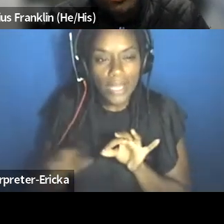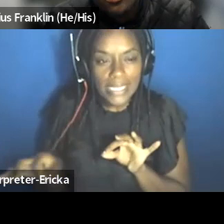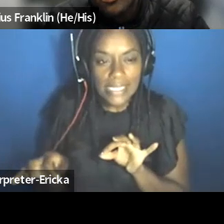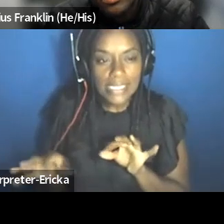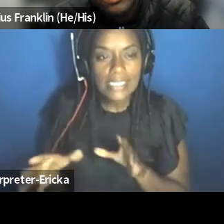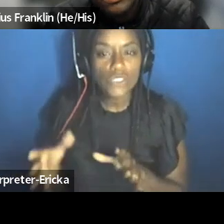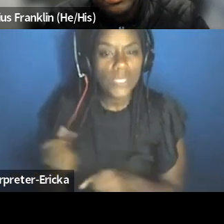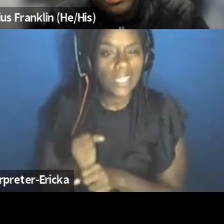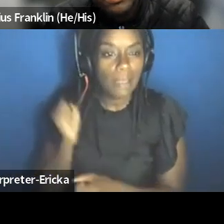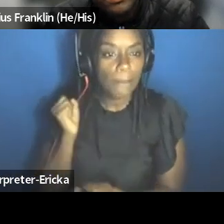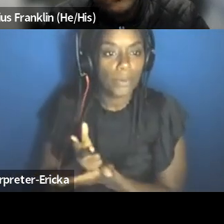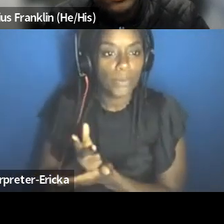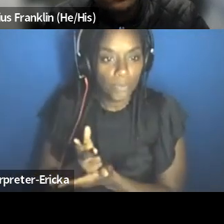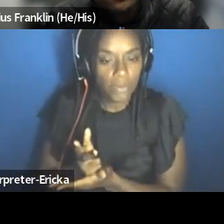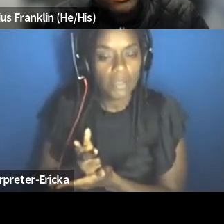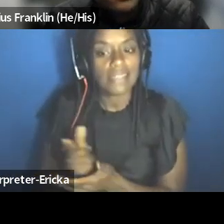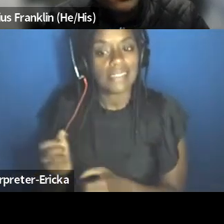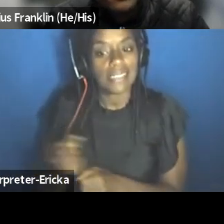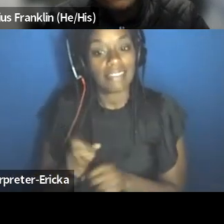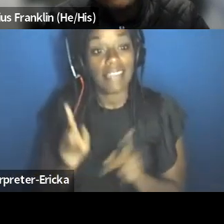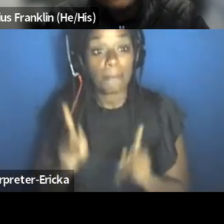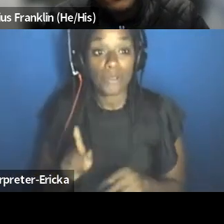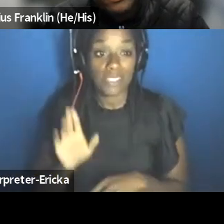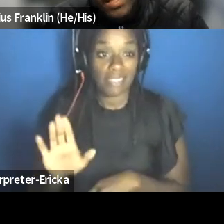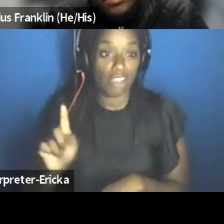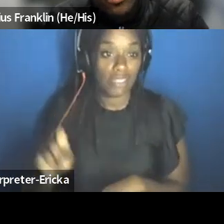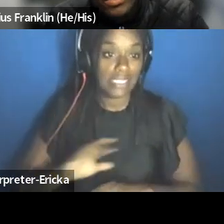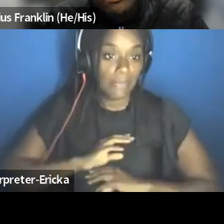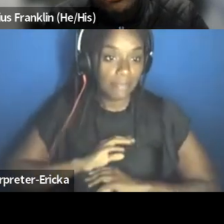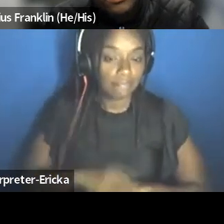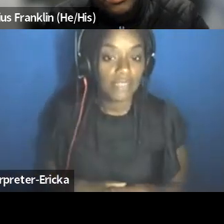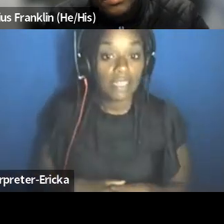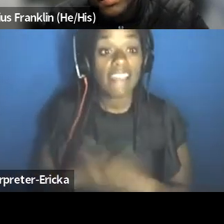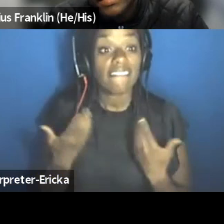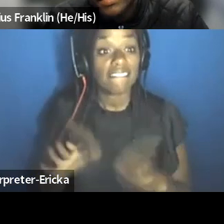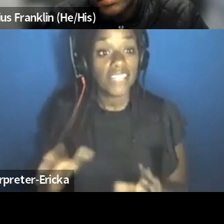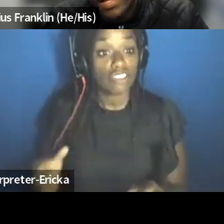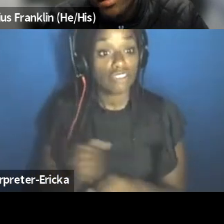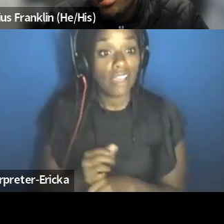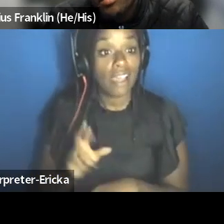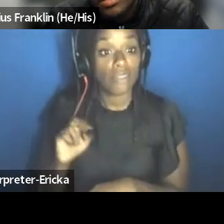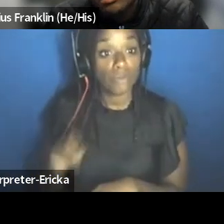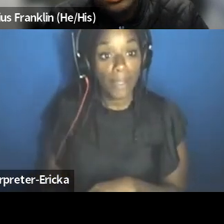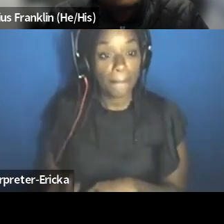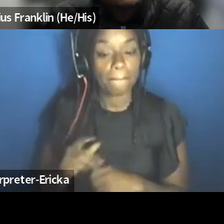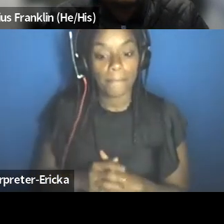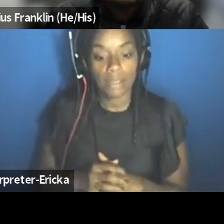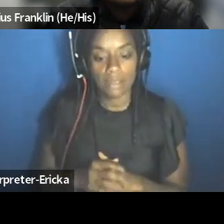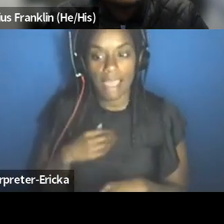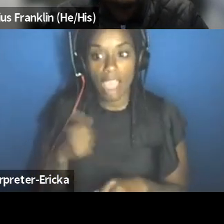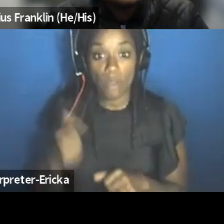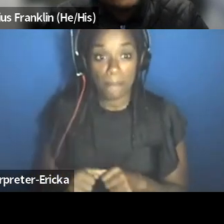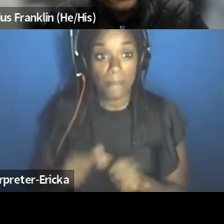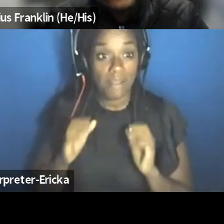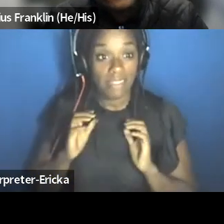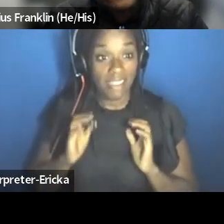get it approved to get the individual what he needed. He got the ramp, and then I remember him just calling